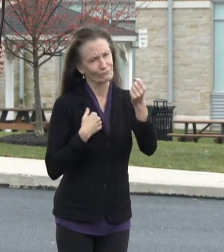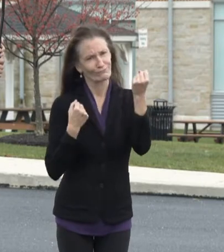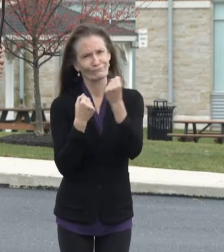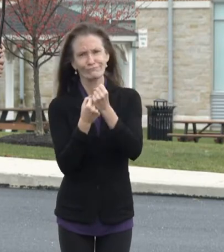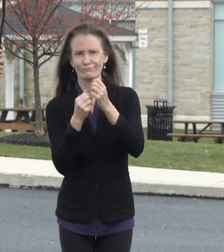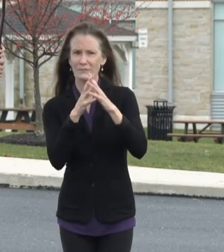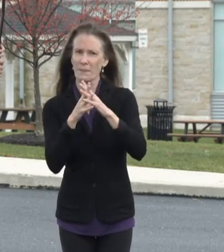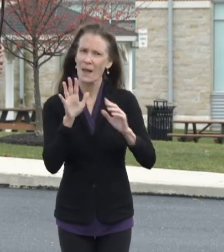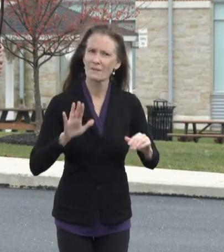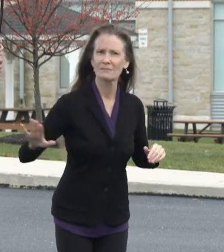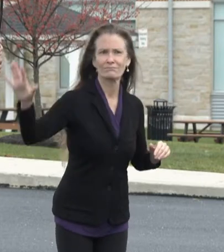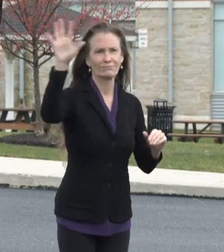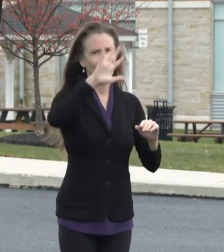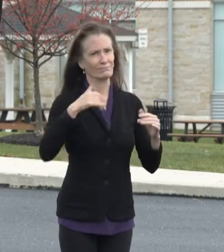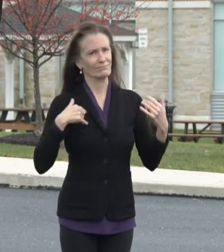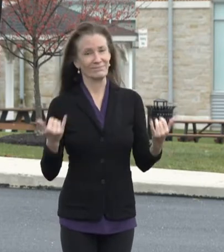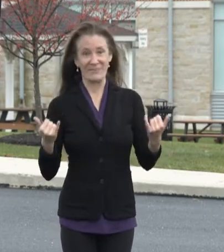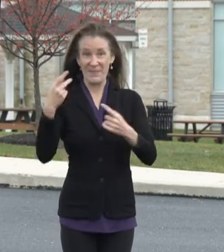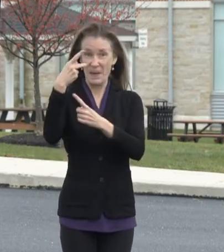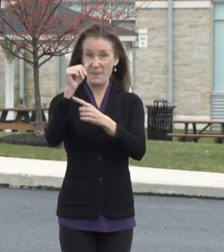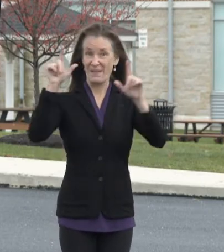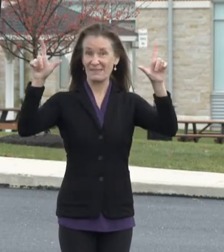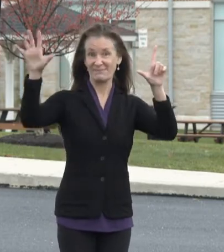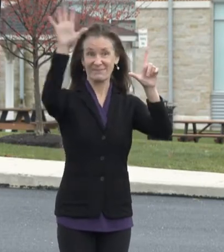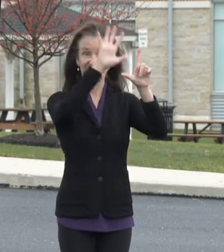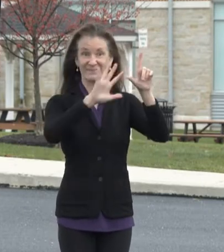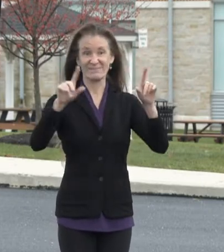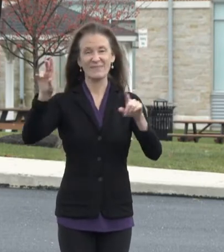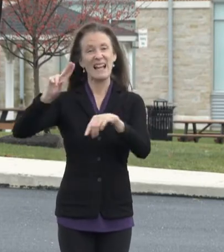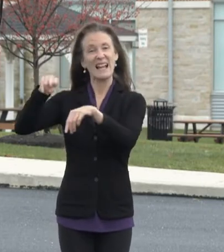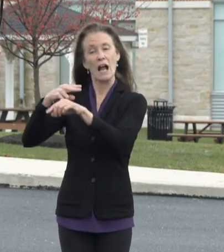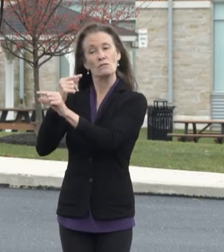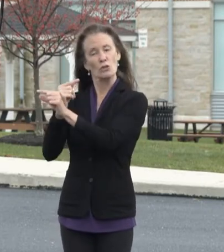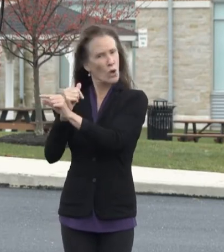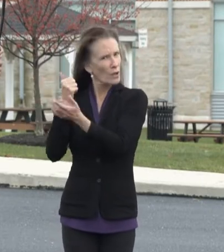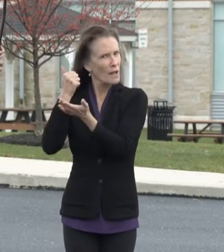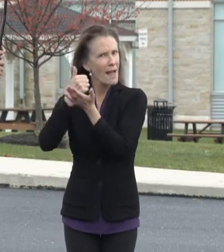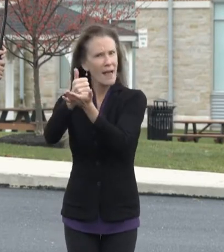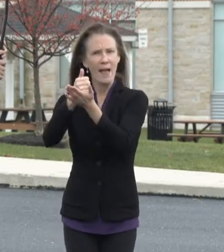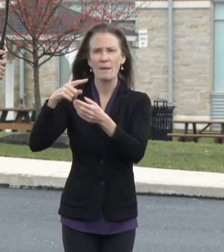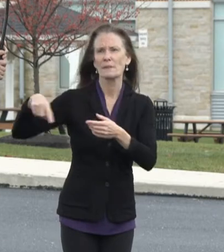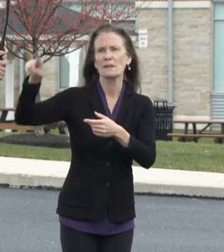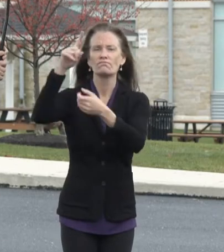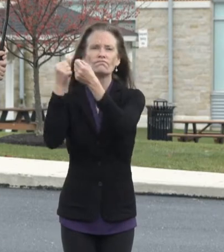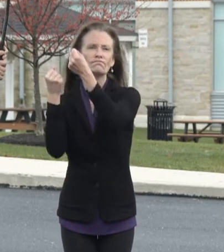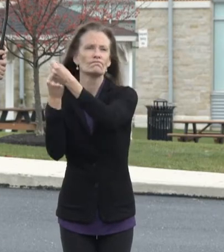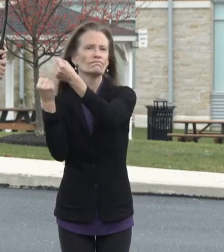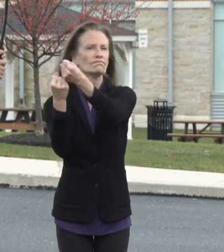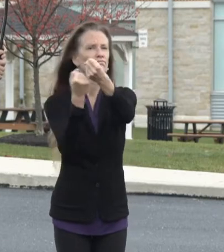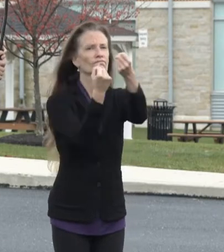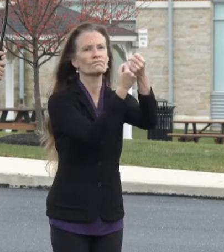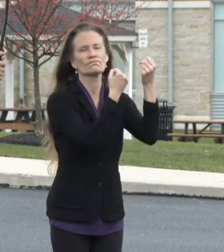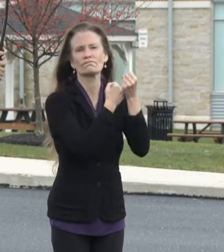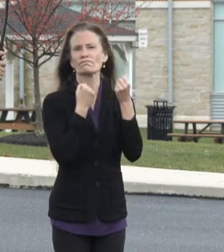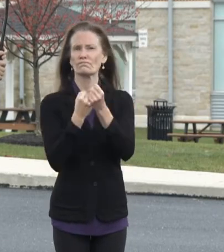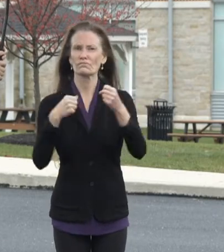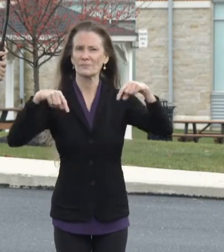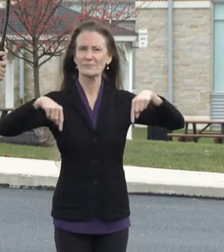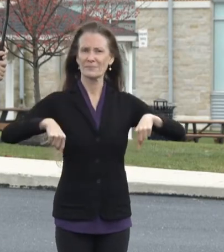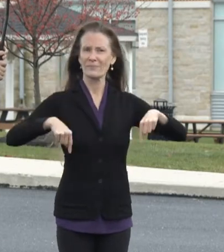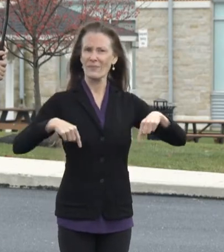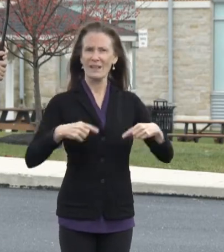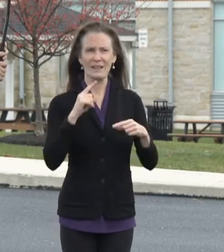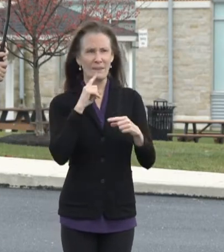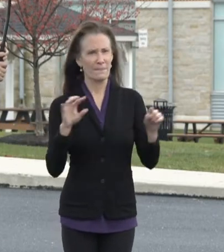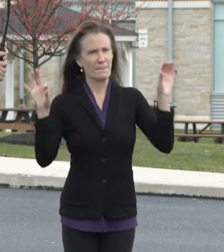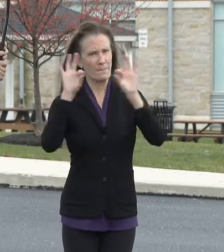now, our Pennsylvania Guard needs to know that we have theirs. Currently, that support is tied to the administration's approval of